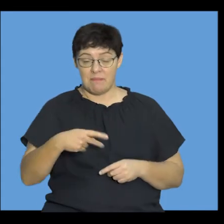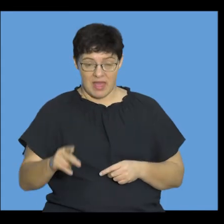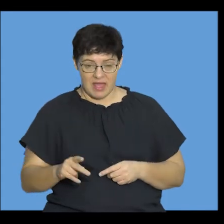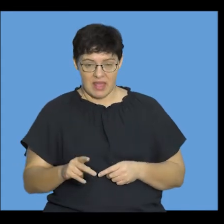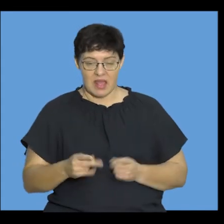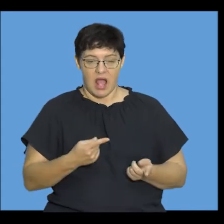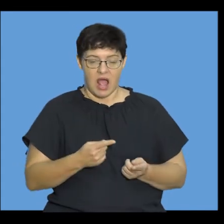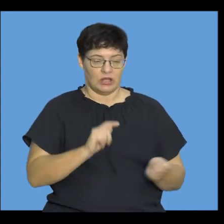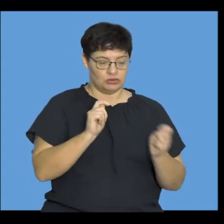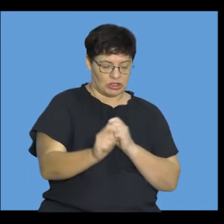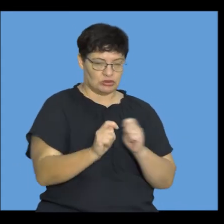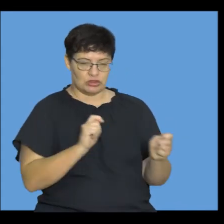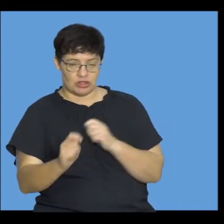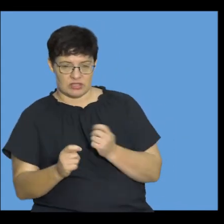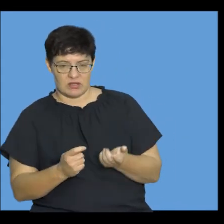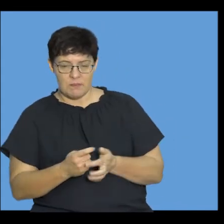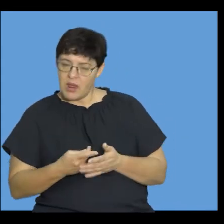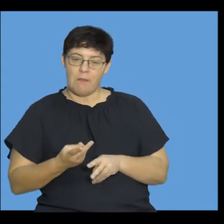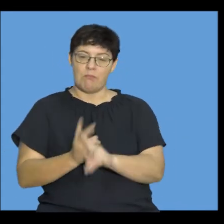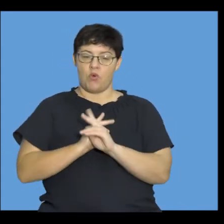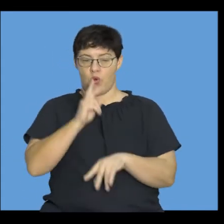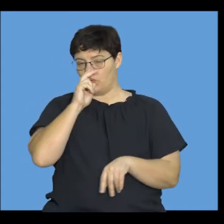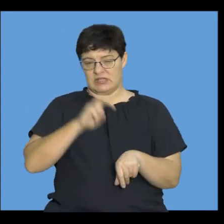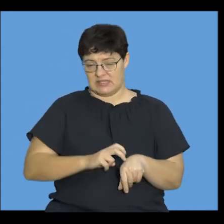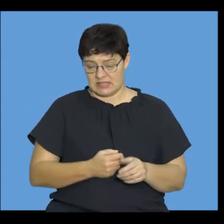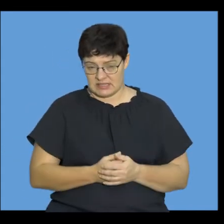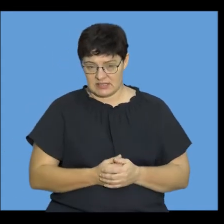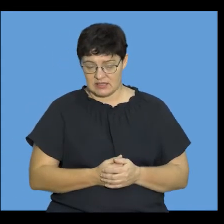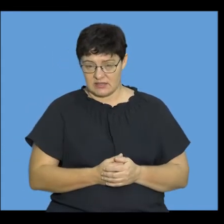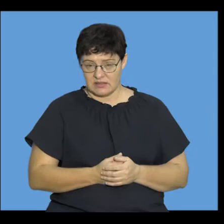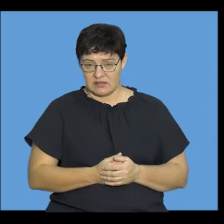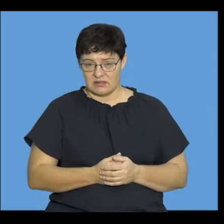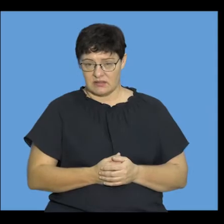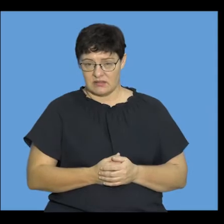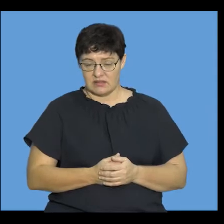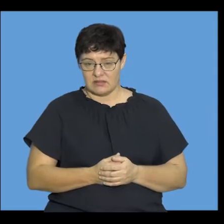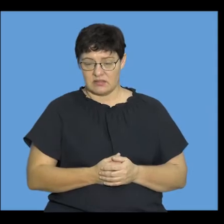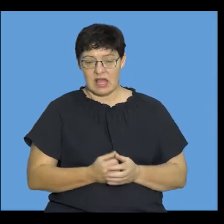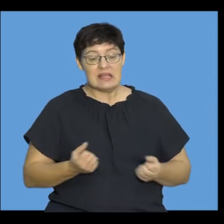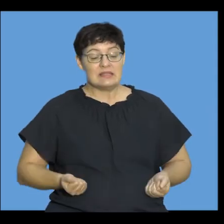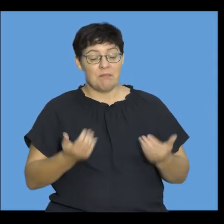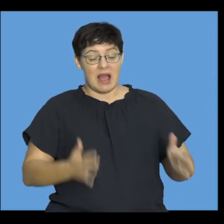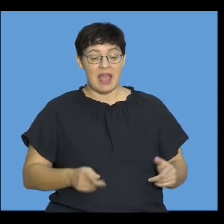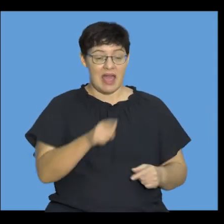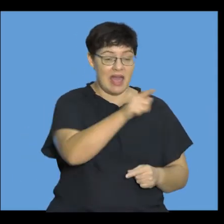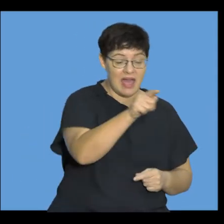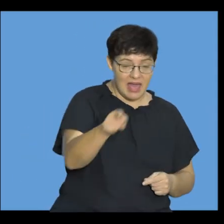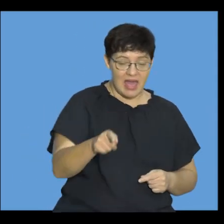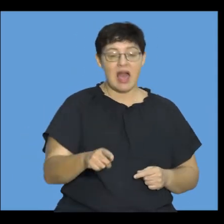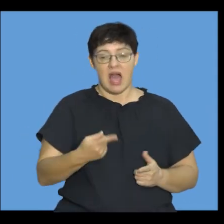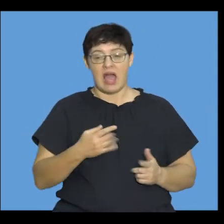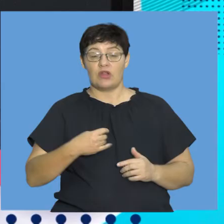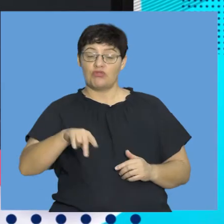Rearrange the payments so she did not have to borrow money. Absolutely. Make an arrangement with